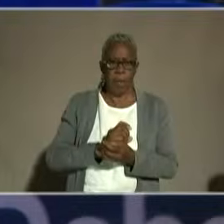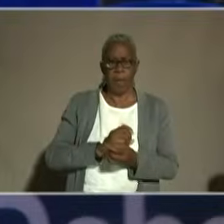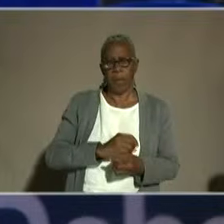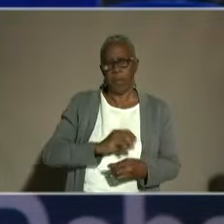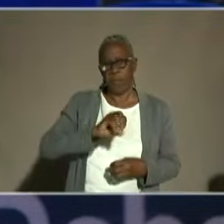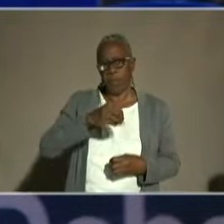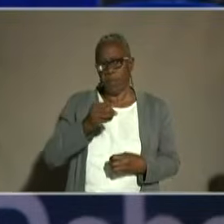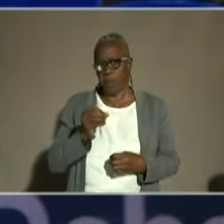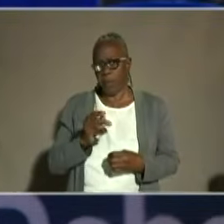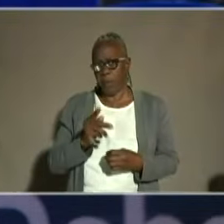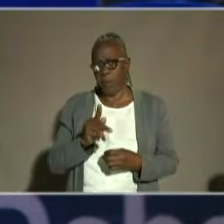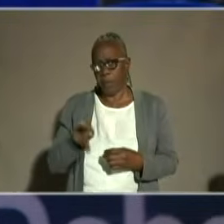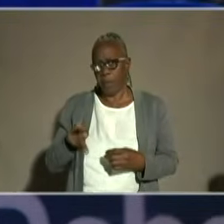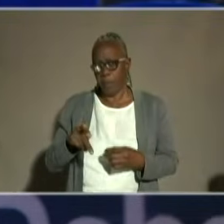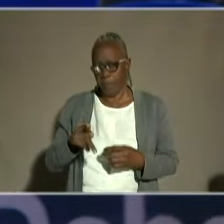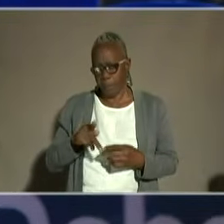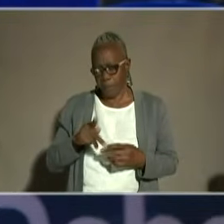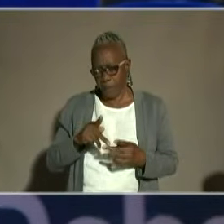yes, these